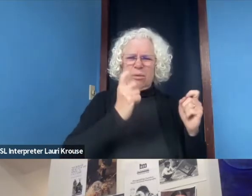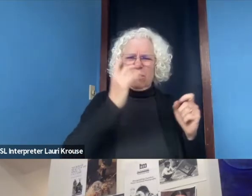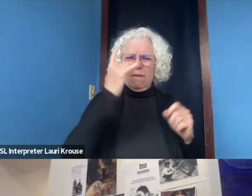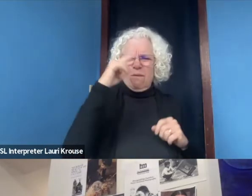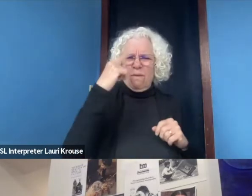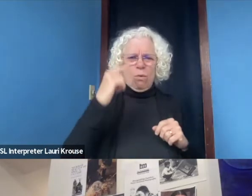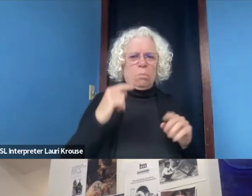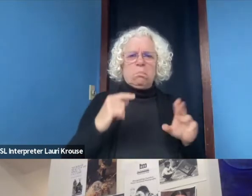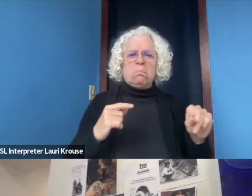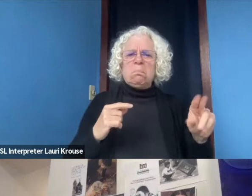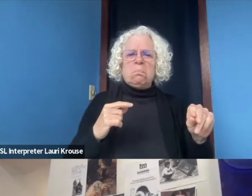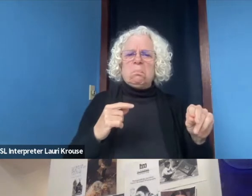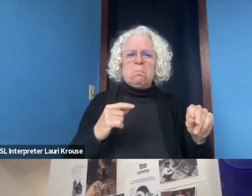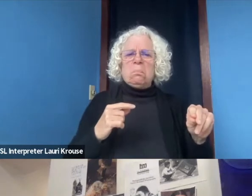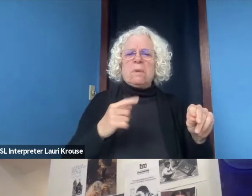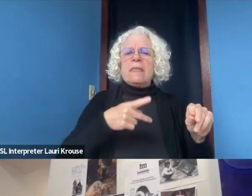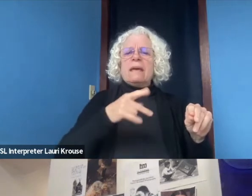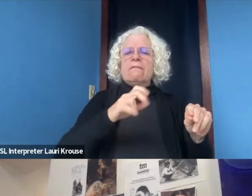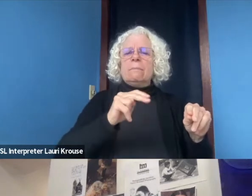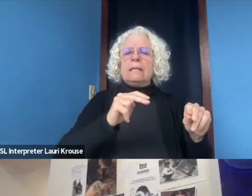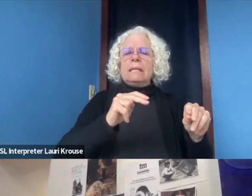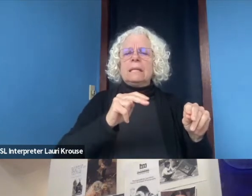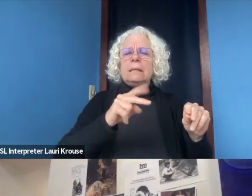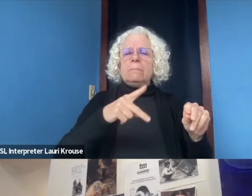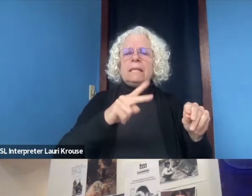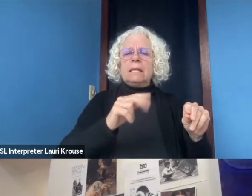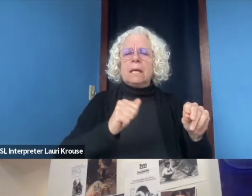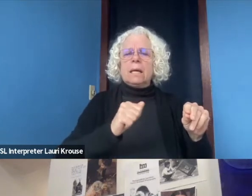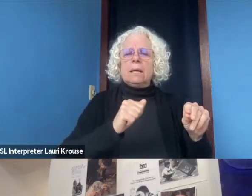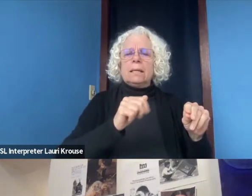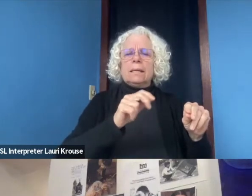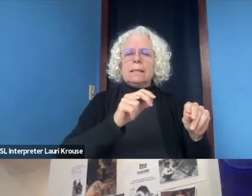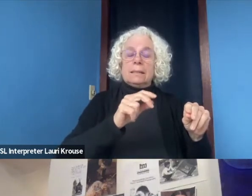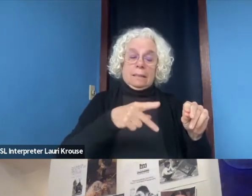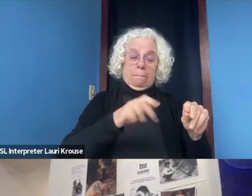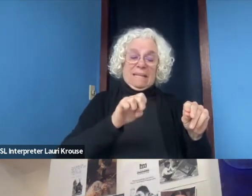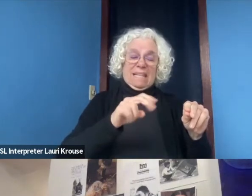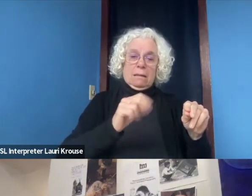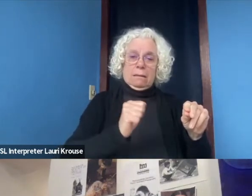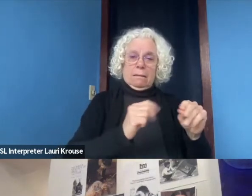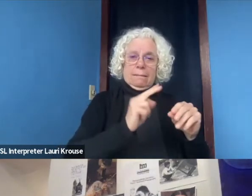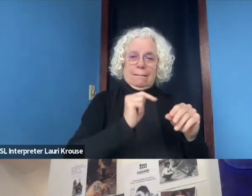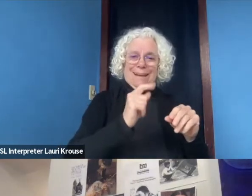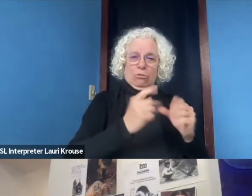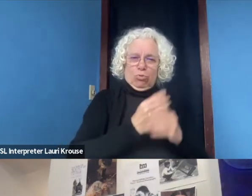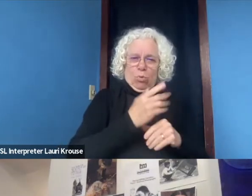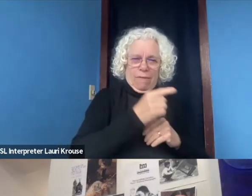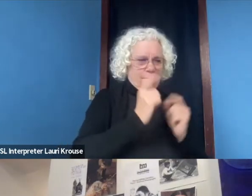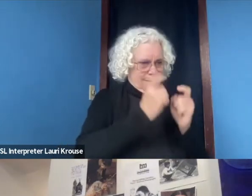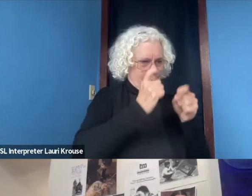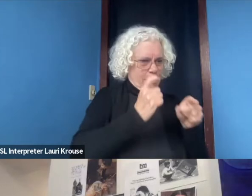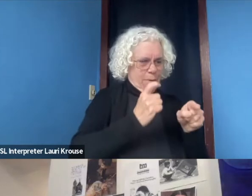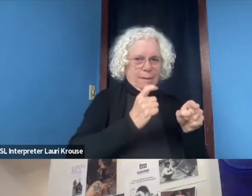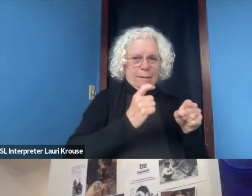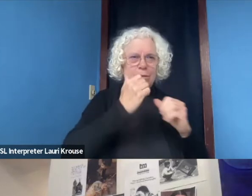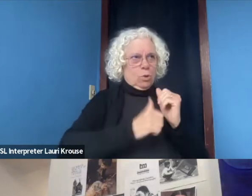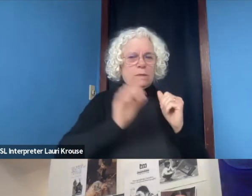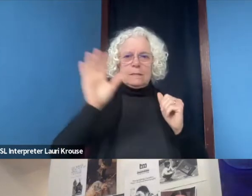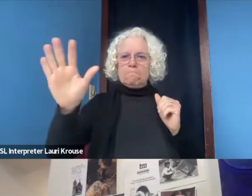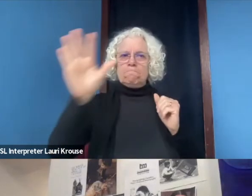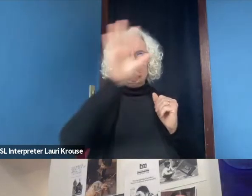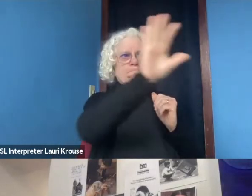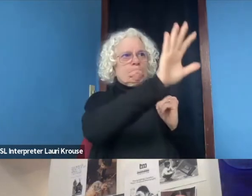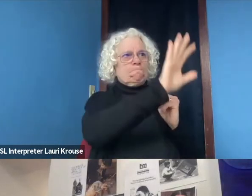nuts, and those things are very indigenous to that area. So each of our different nations, you go all the way up